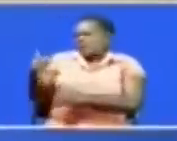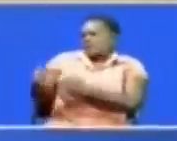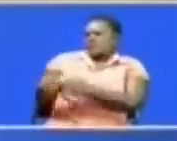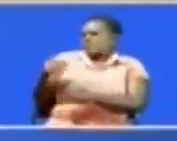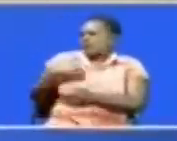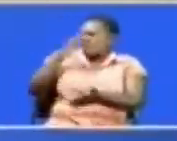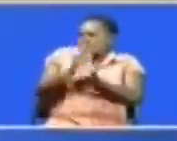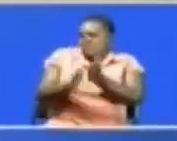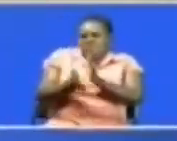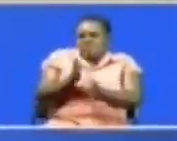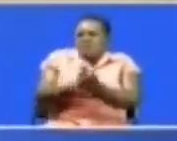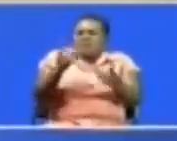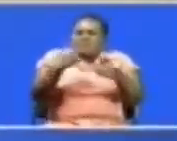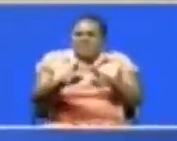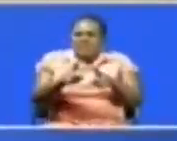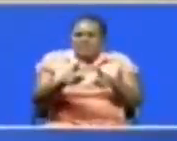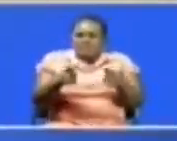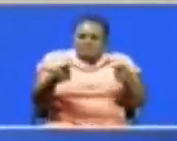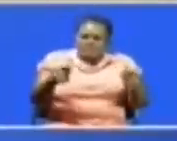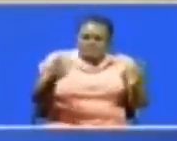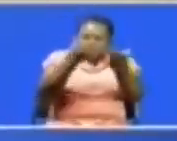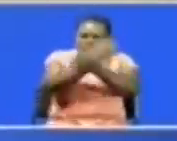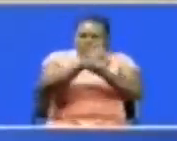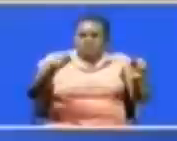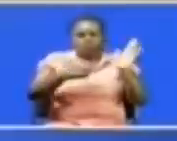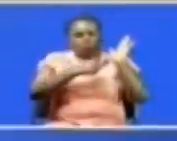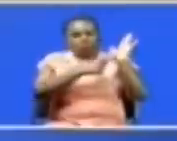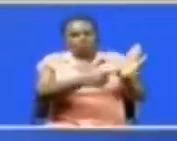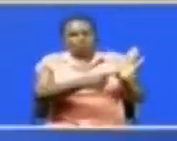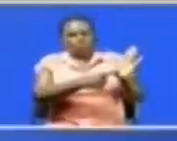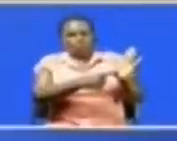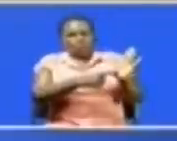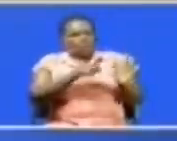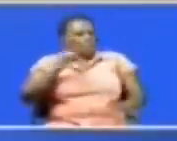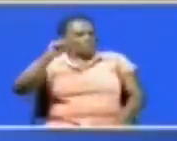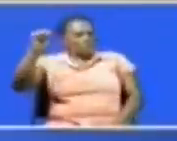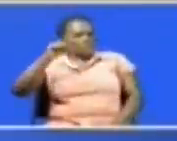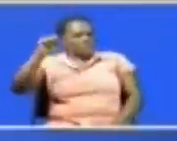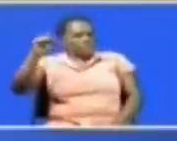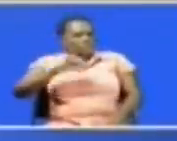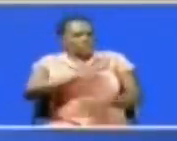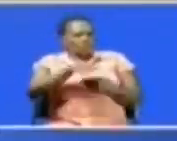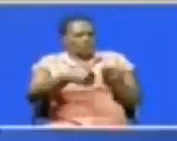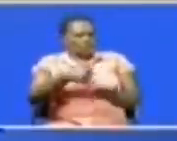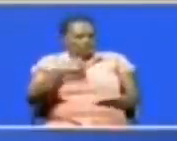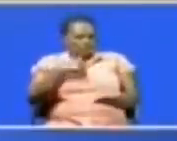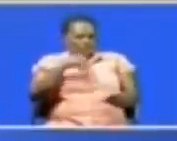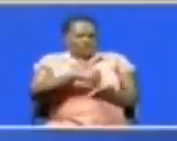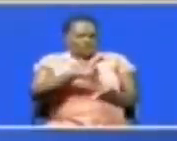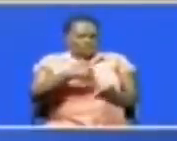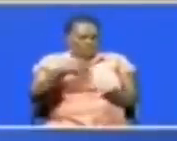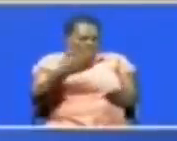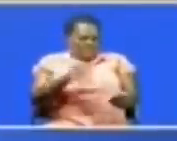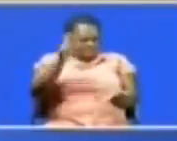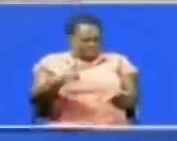have nothing. Mm-hmm. And yet when there is an attempt by the president to now show that these politics, where everybody feels that unless Sifuna is